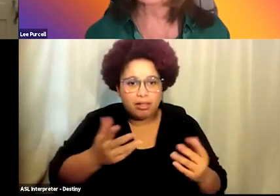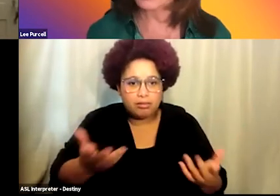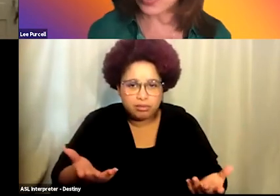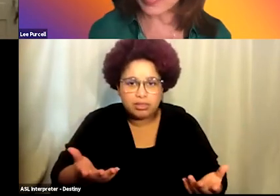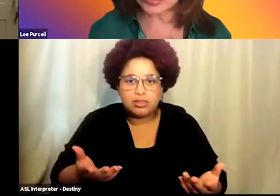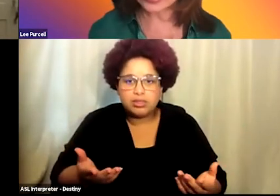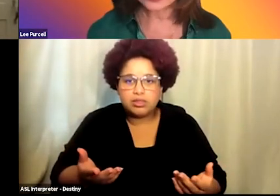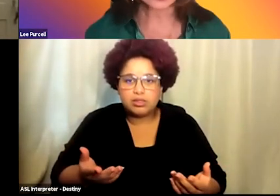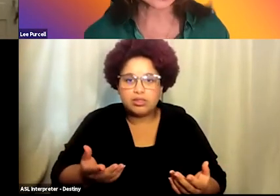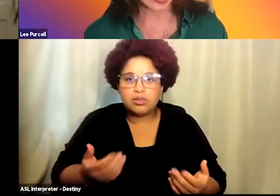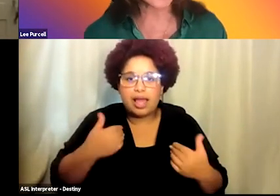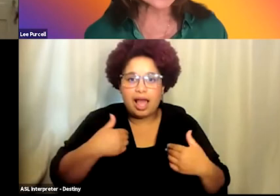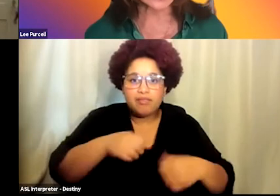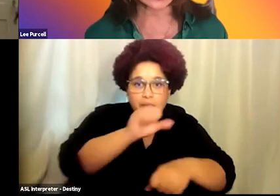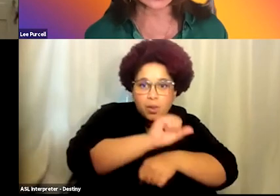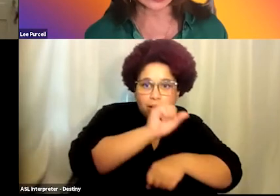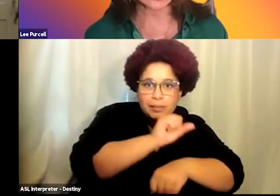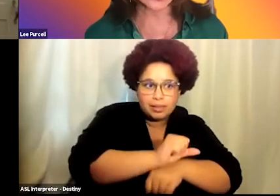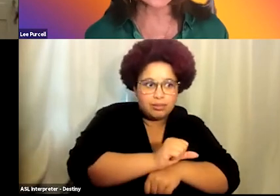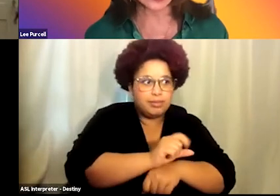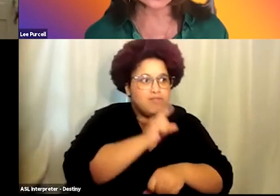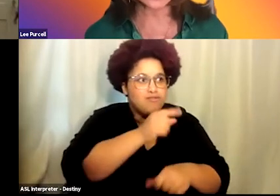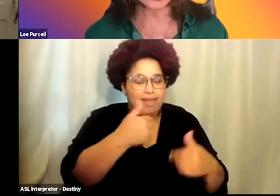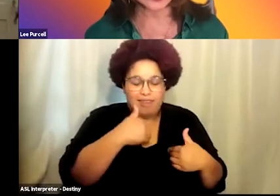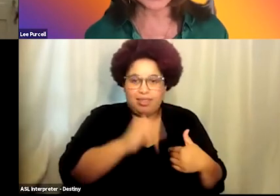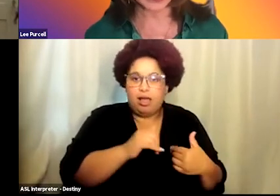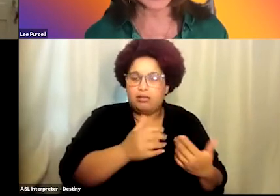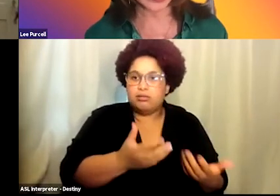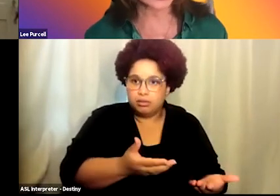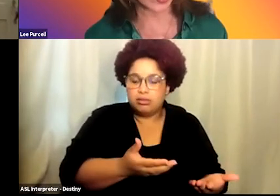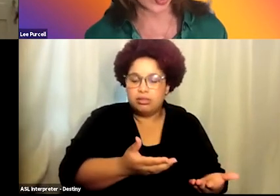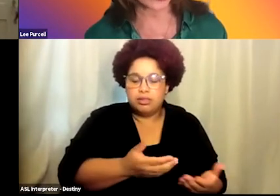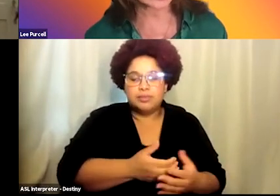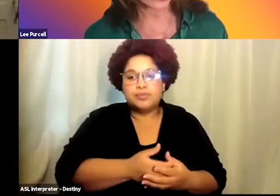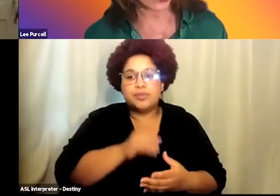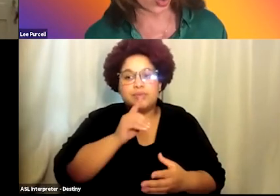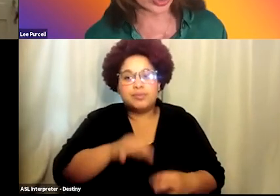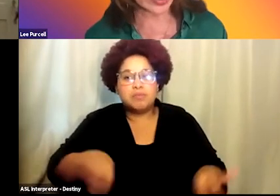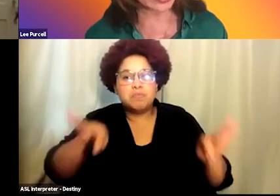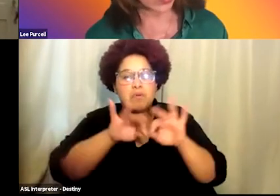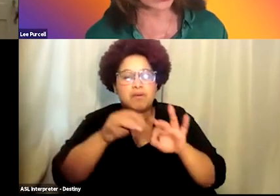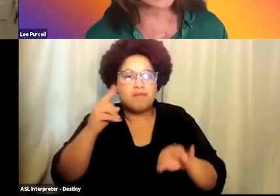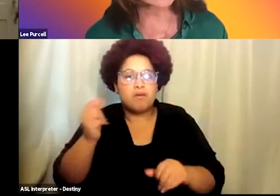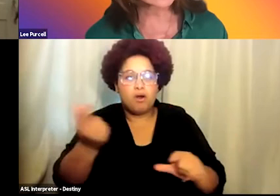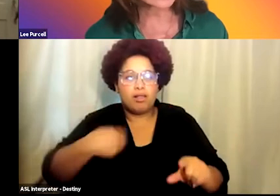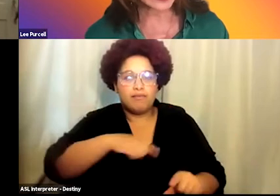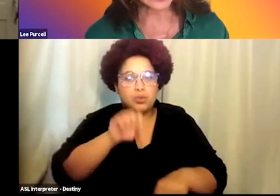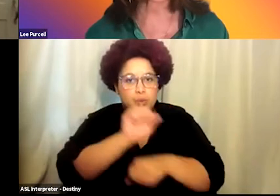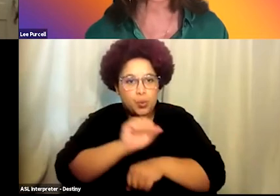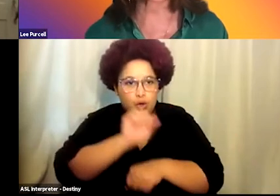so they have employment. I think that it's really important for us to all work as a